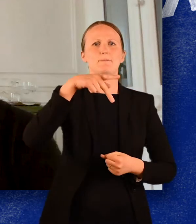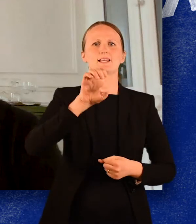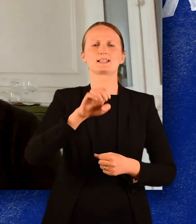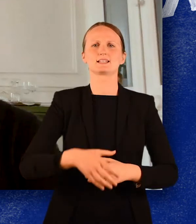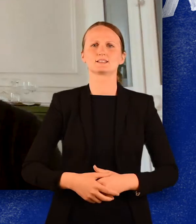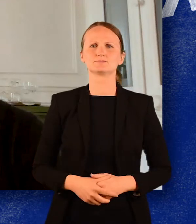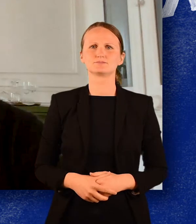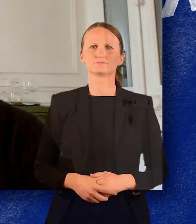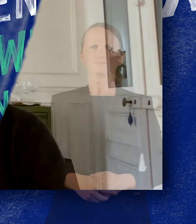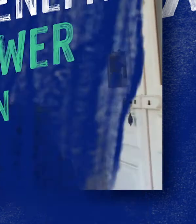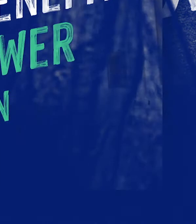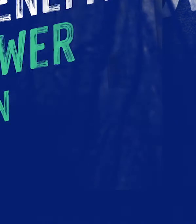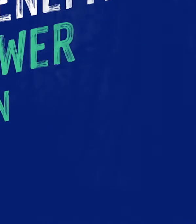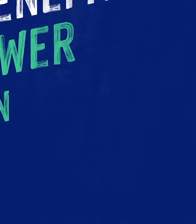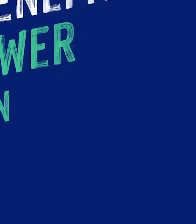in GPE.